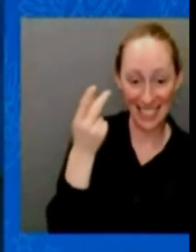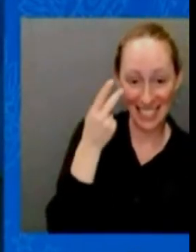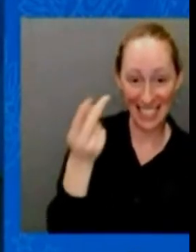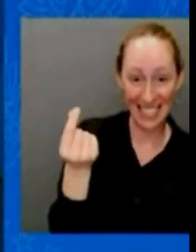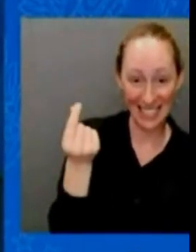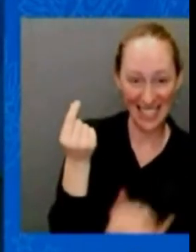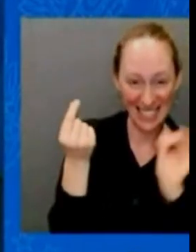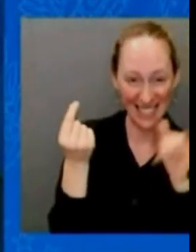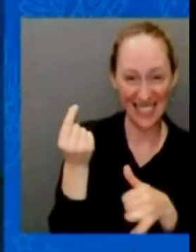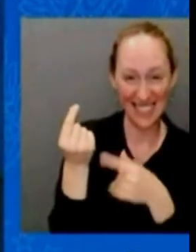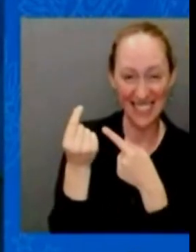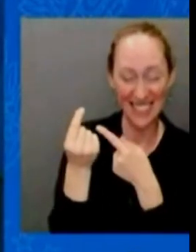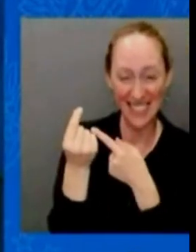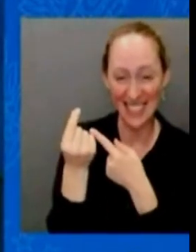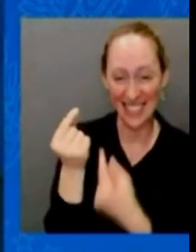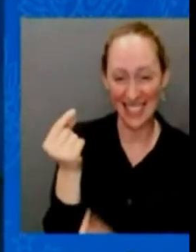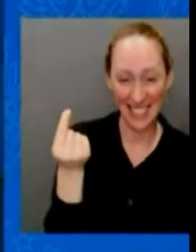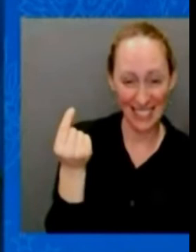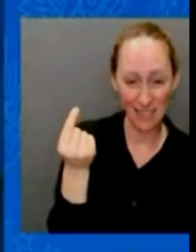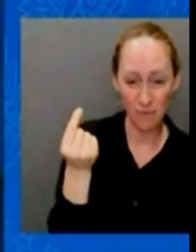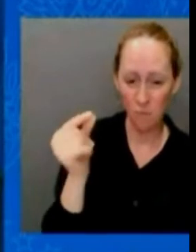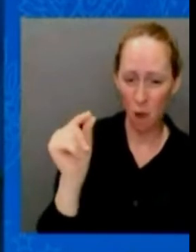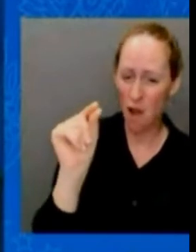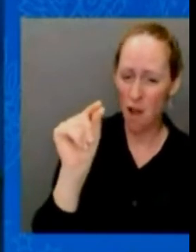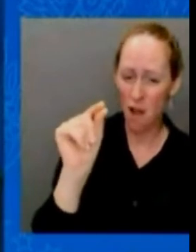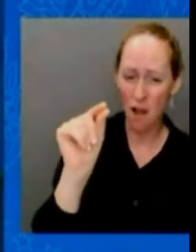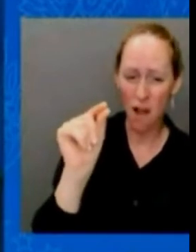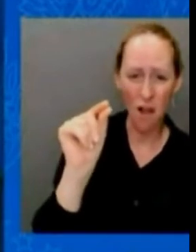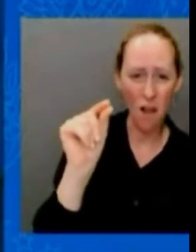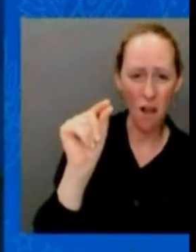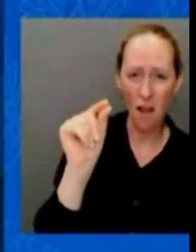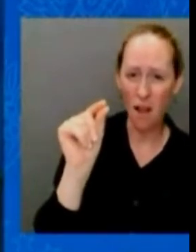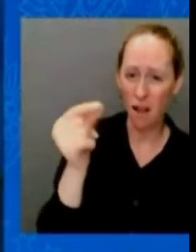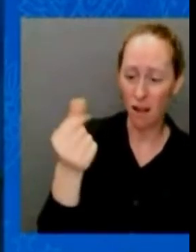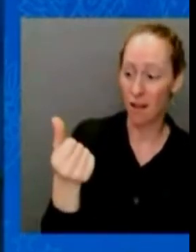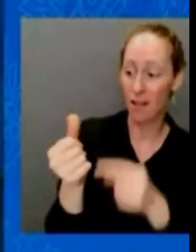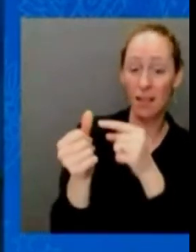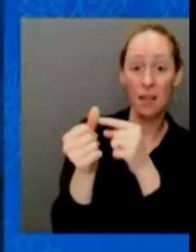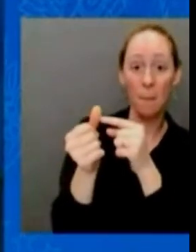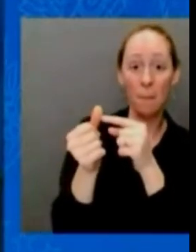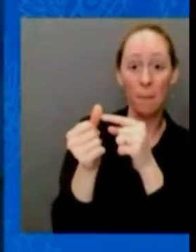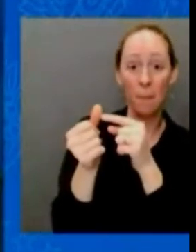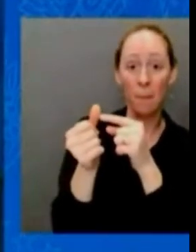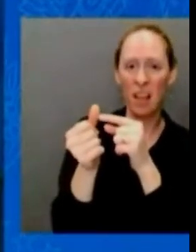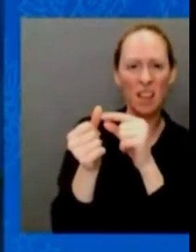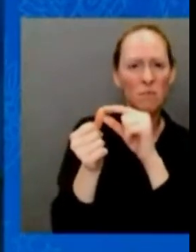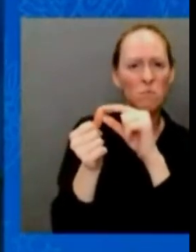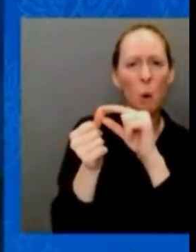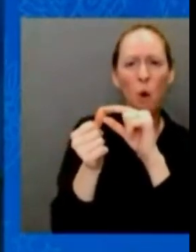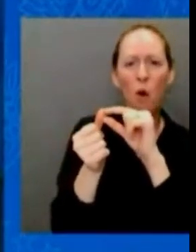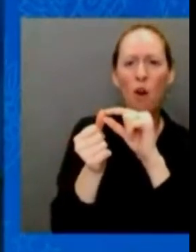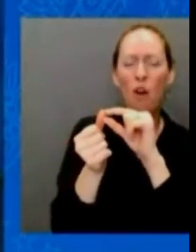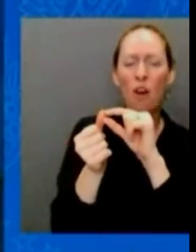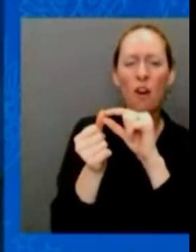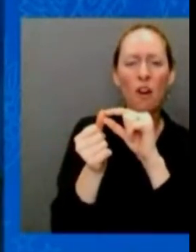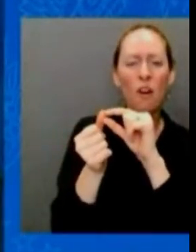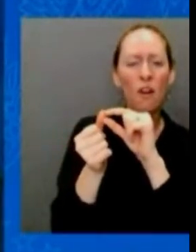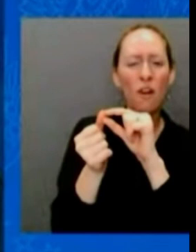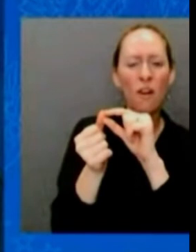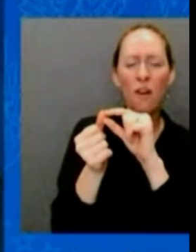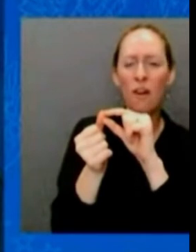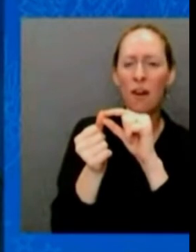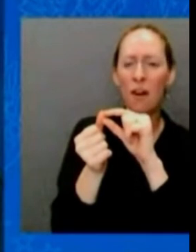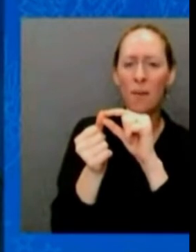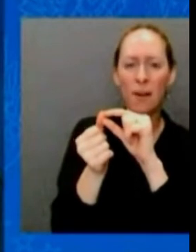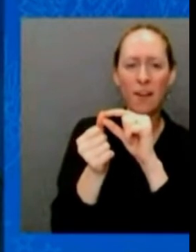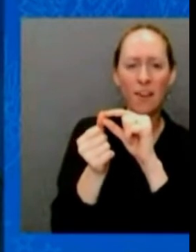thumbnail. It is thinner than my thumbnail, and it will contain these chips that we'll make here, each